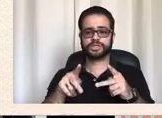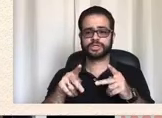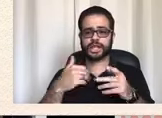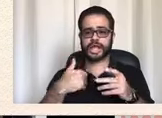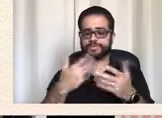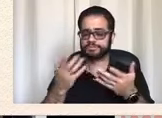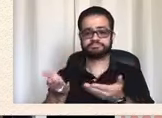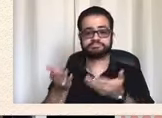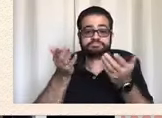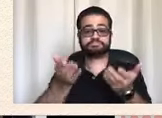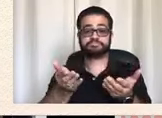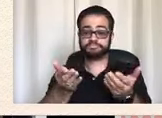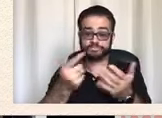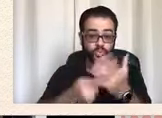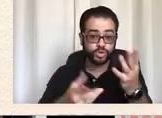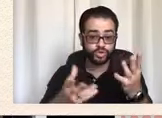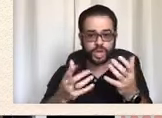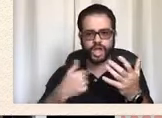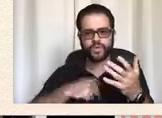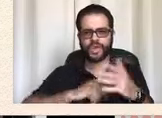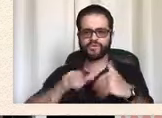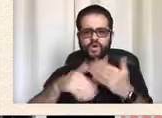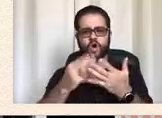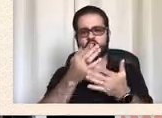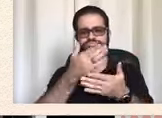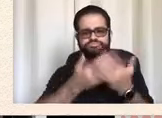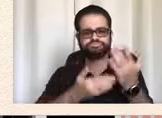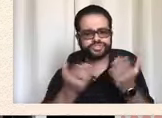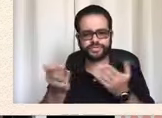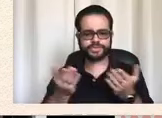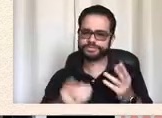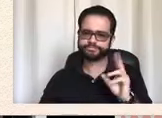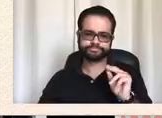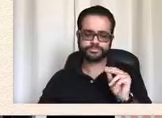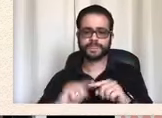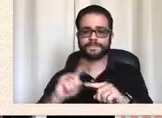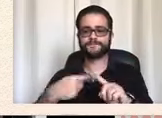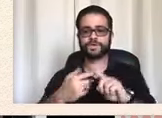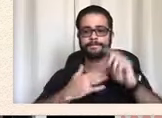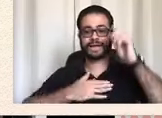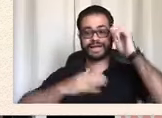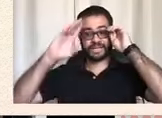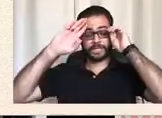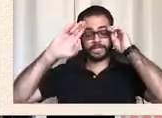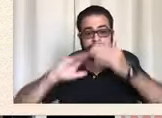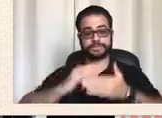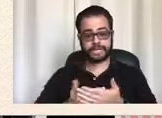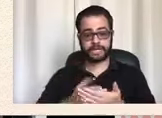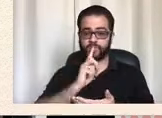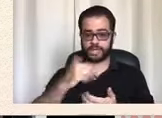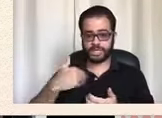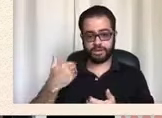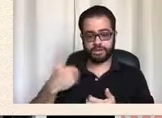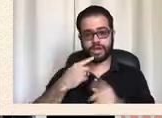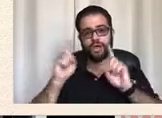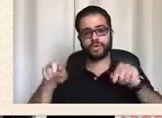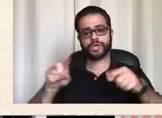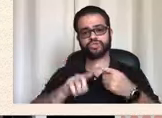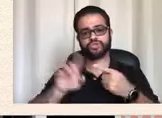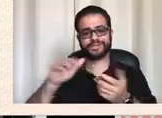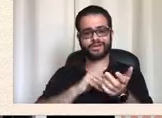like? We have all these services." When my son was very young and I went to his pediatrician and I